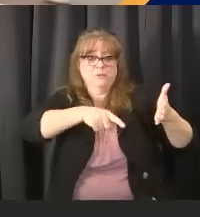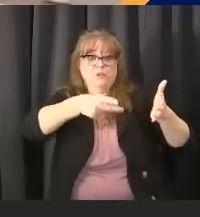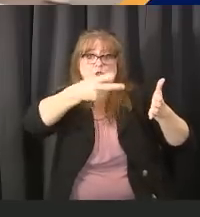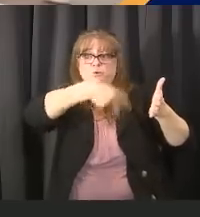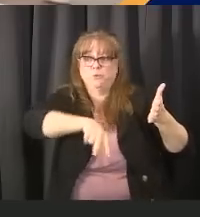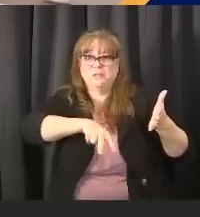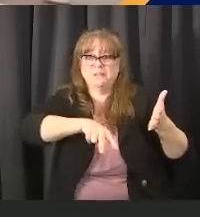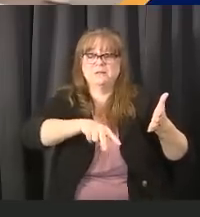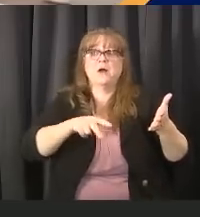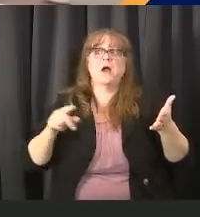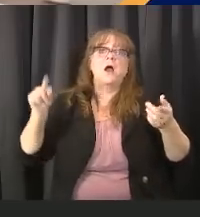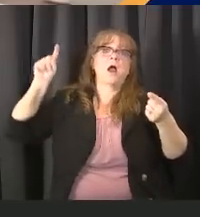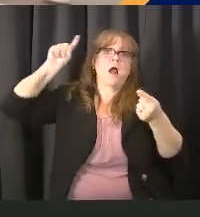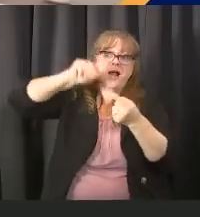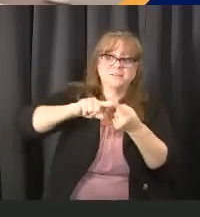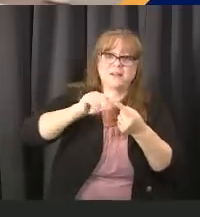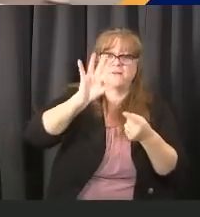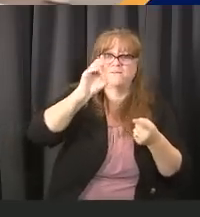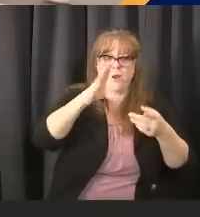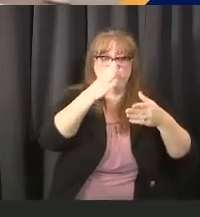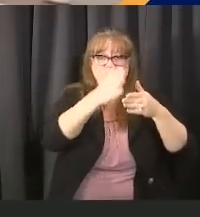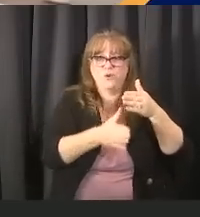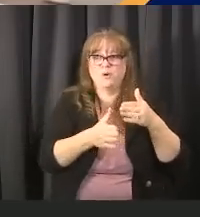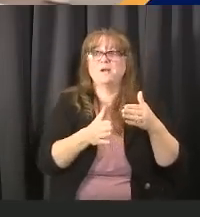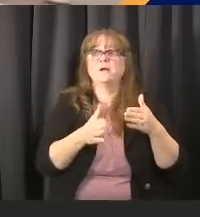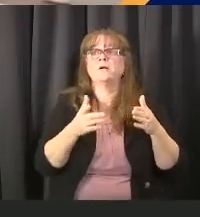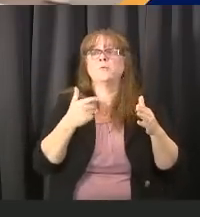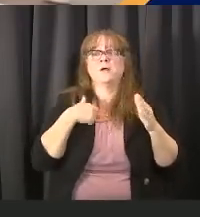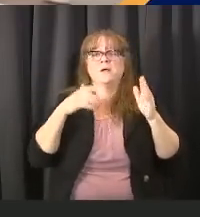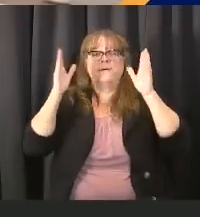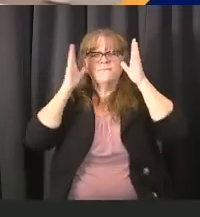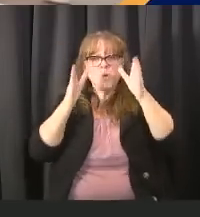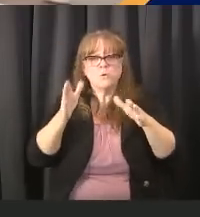for vaccination distribution and administration will be encouraging those